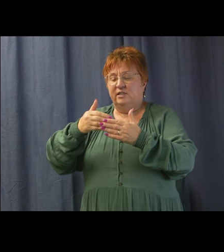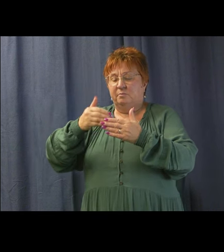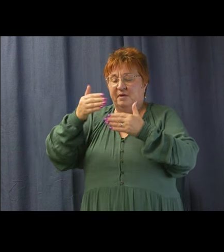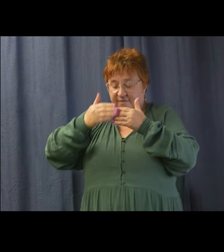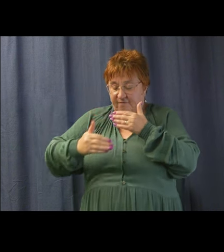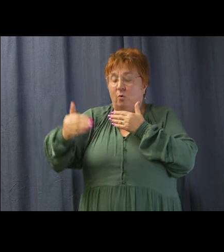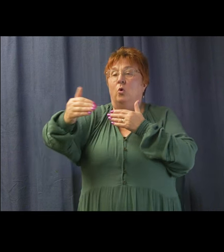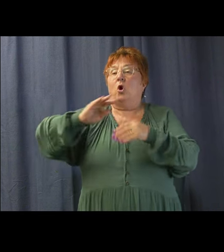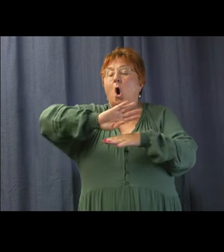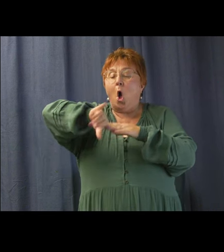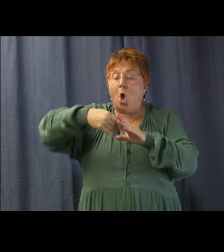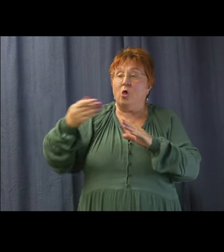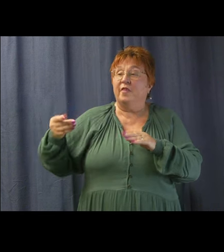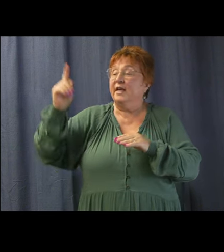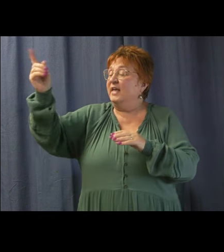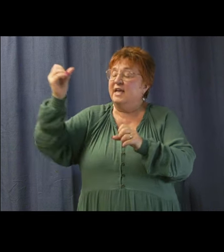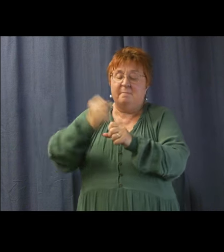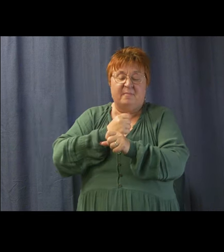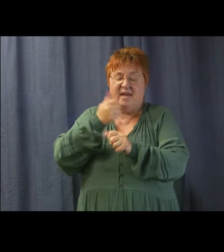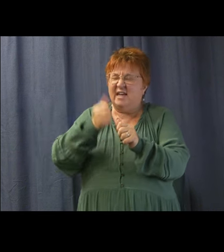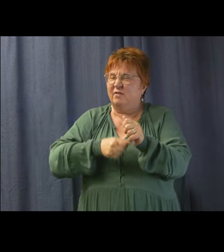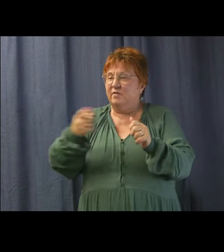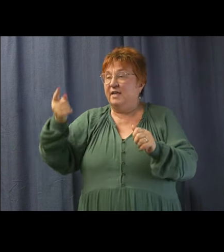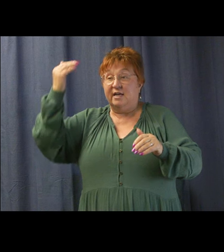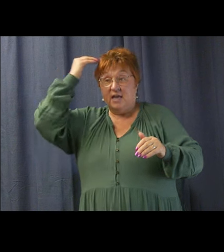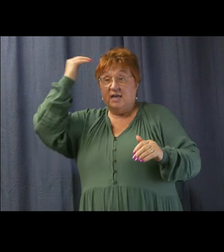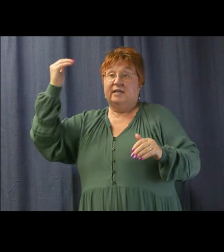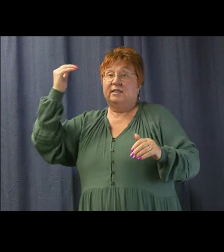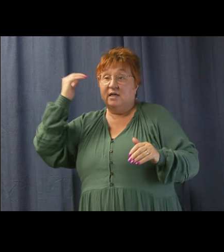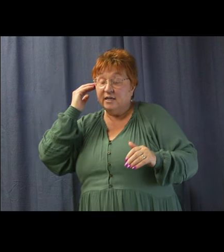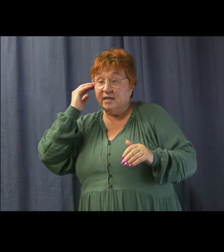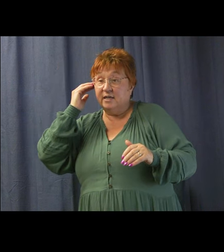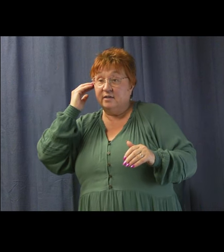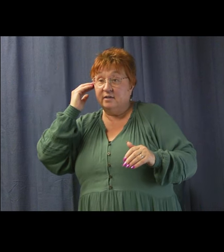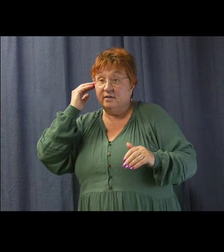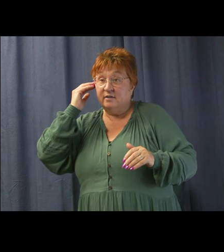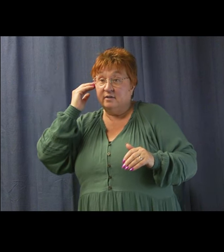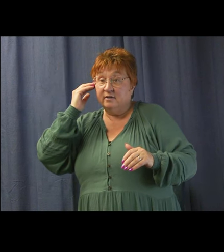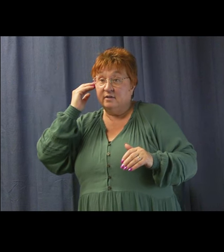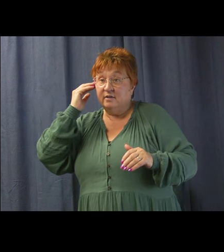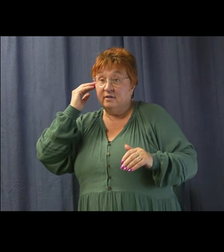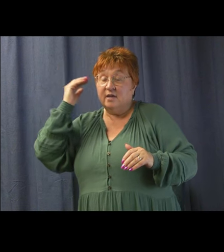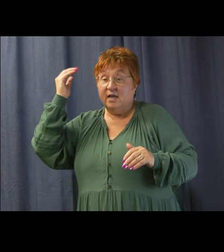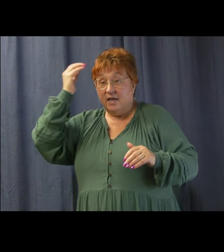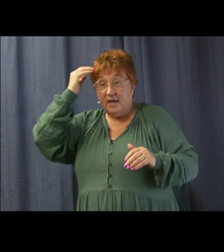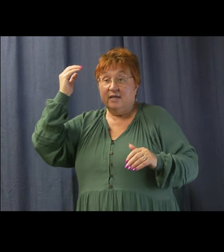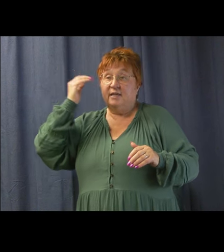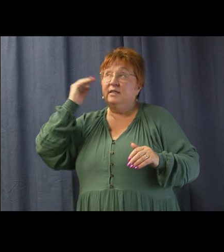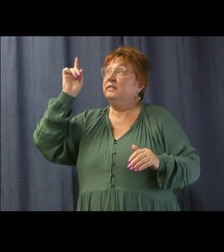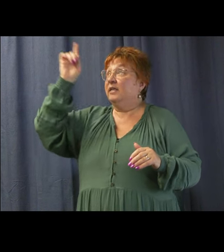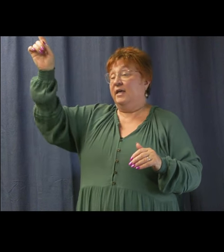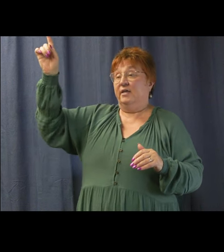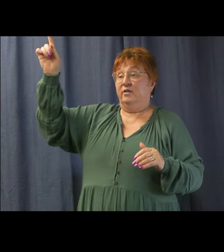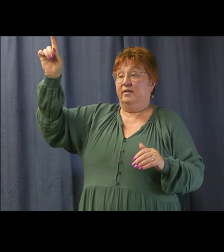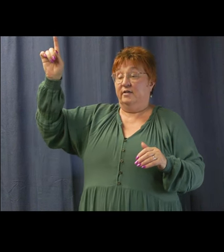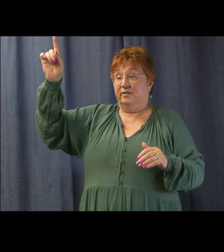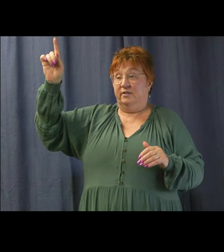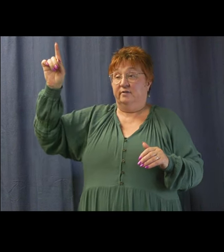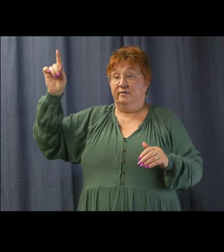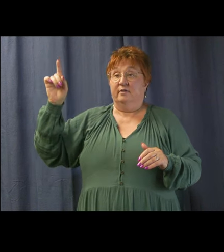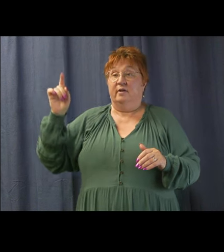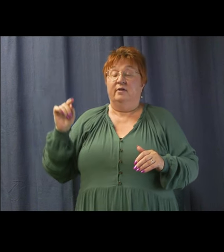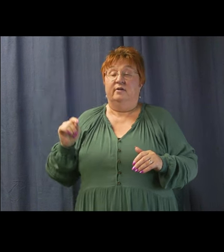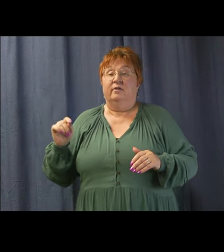things. By him all things consist. He's the head. What does it say? He's the what? He's the head. Listen to